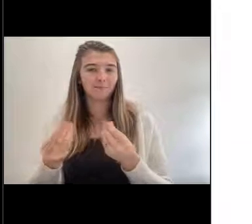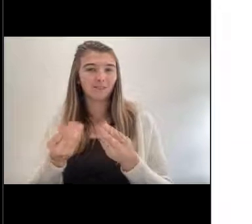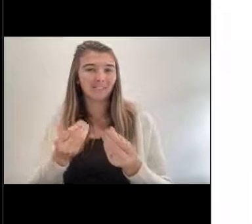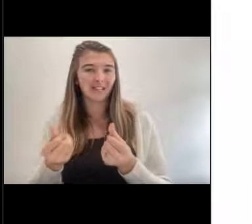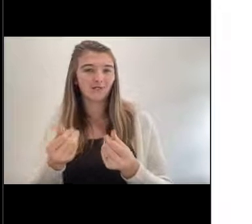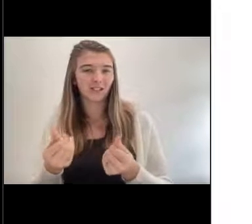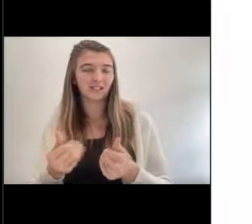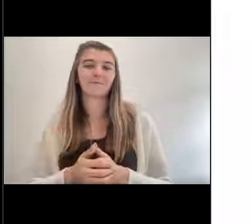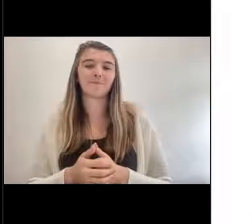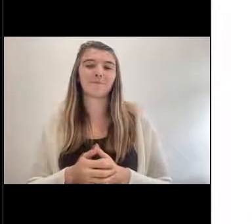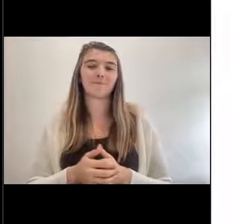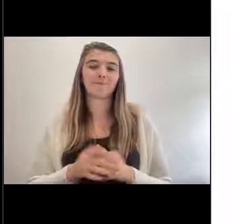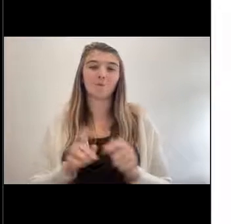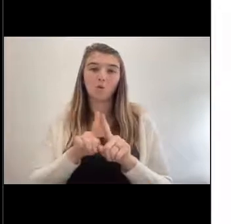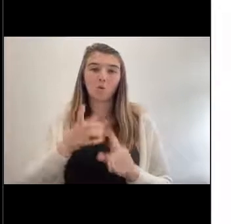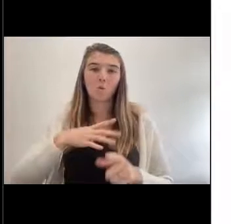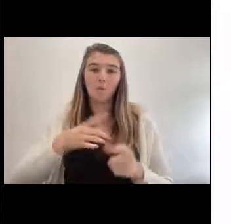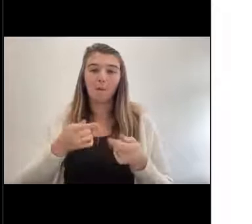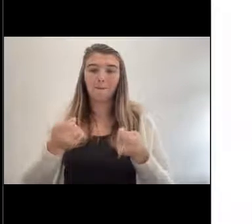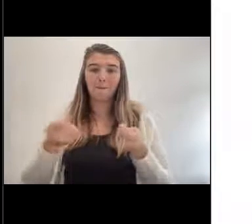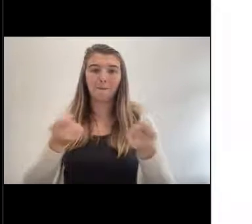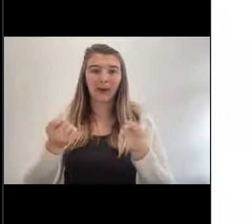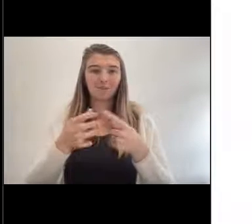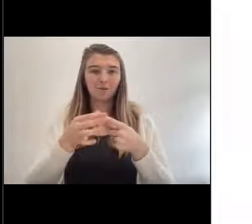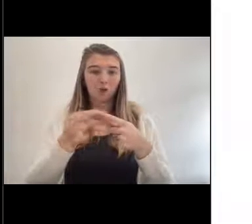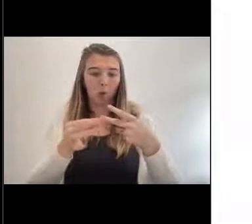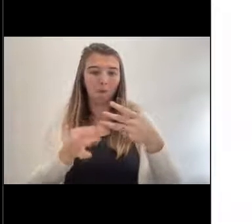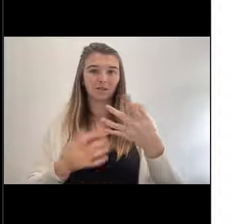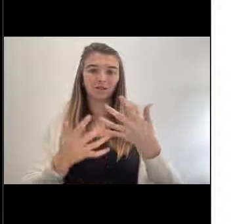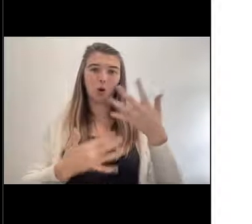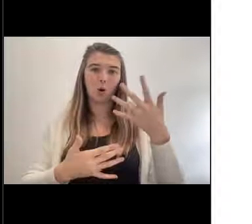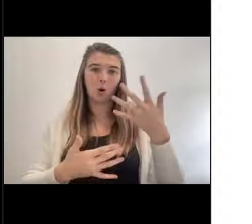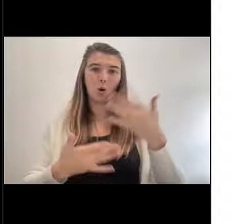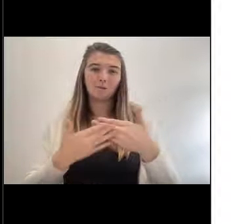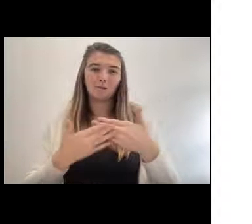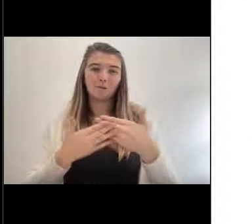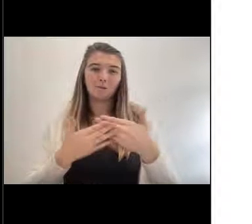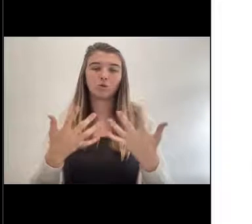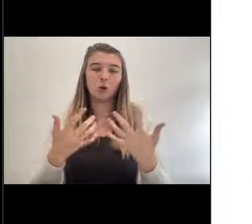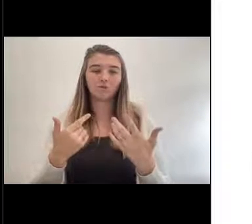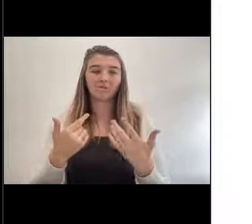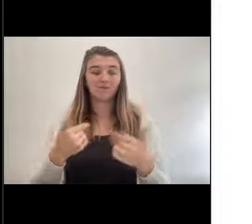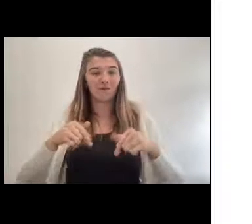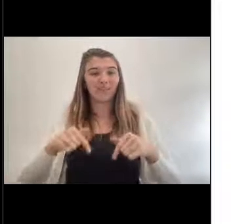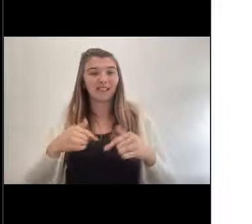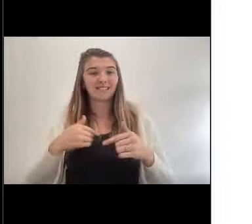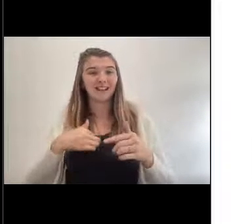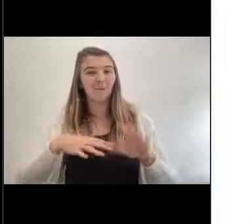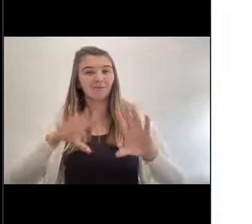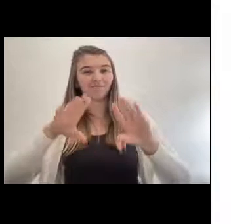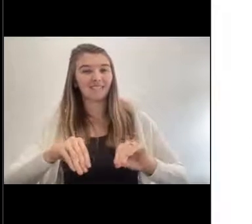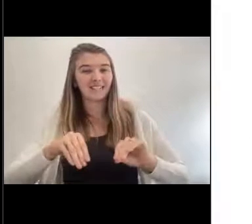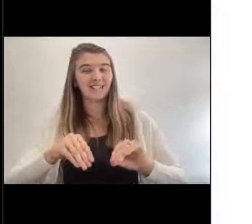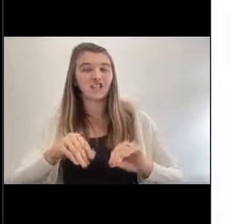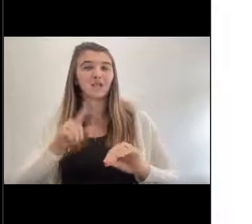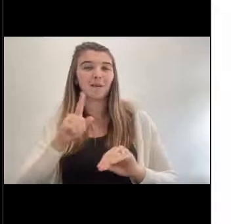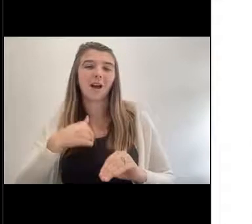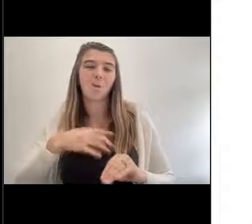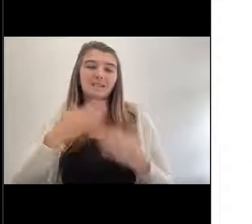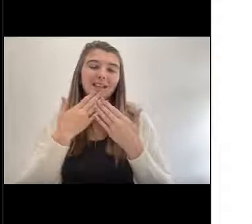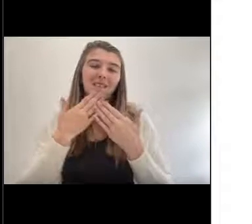to regular plastic. And by this, I would like to finish and just say thank you first to you,